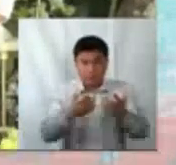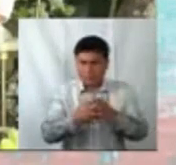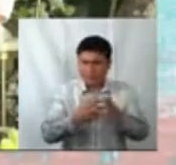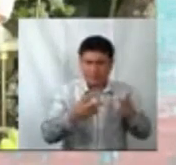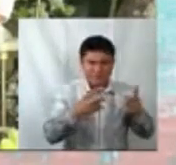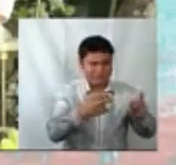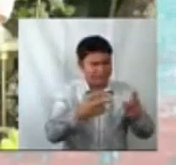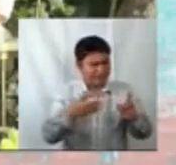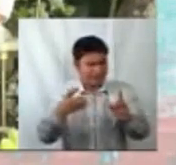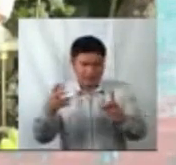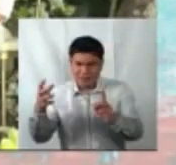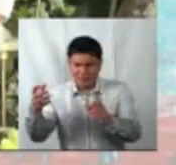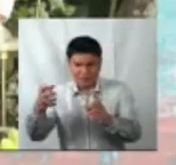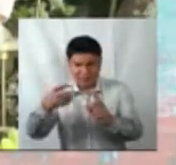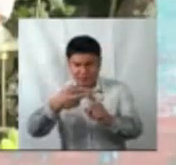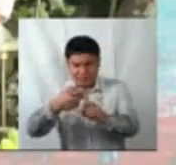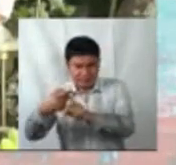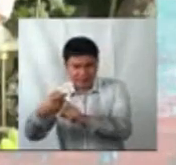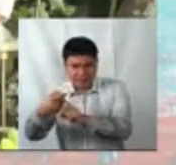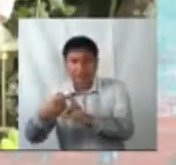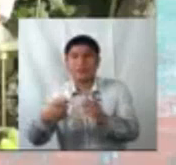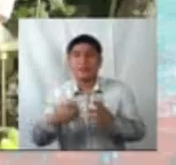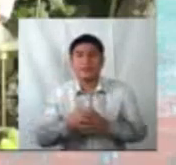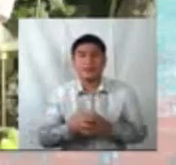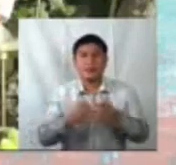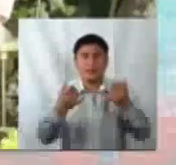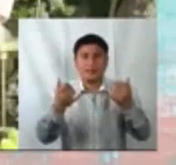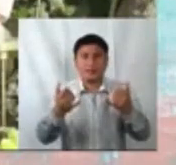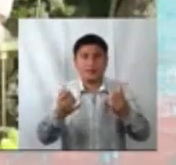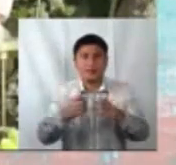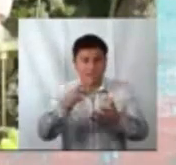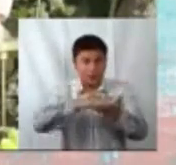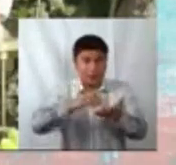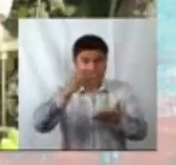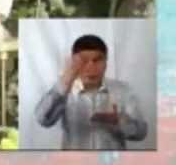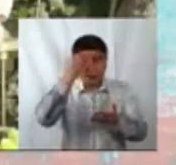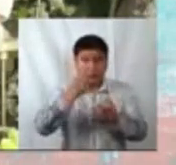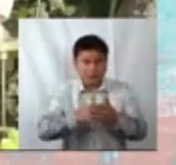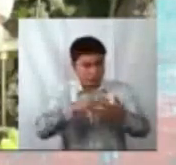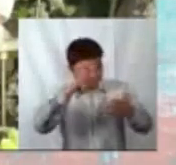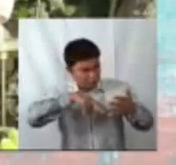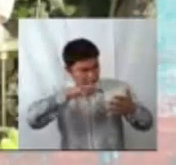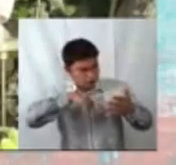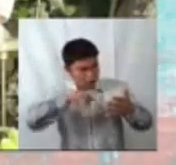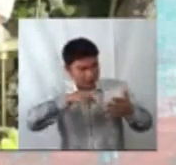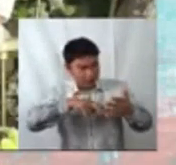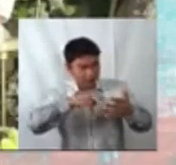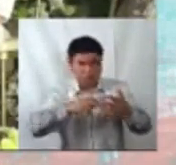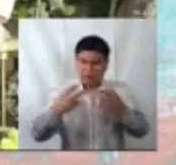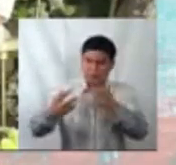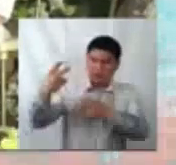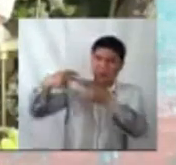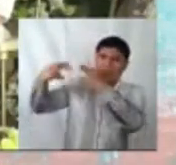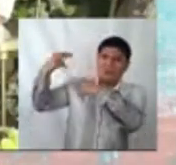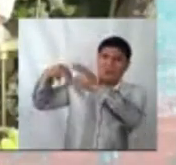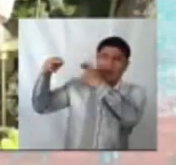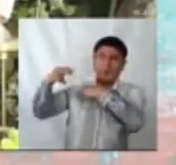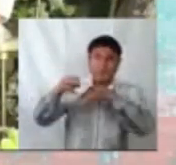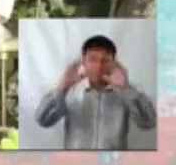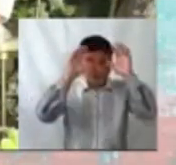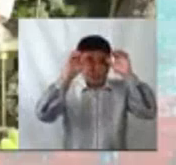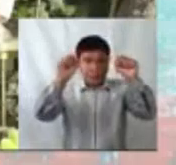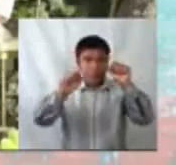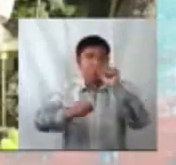Act. You know, I'll tell you something. This is what I learned when I was reading the biography of President Elpidio